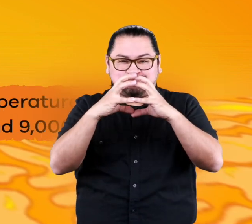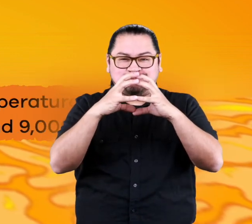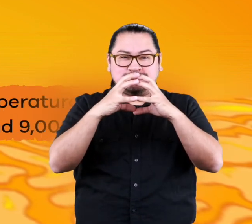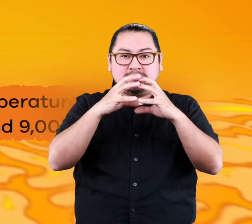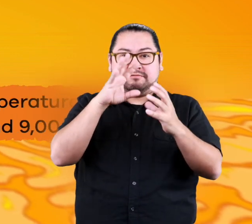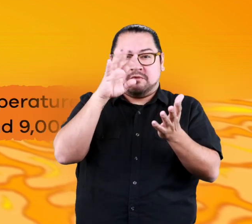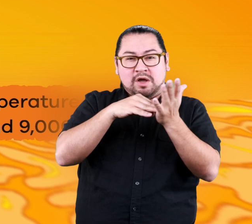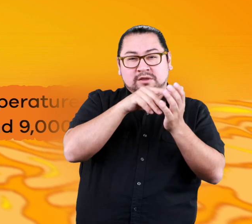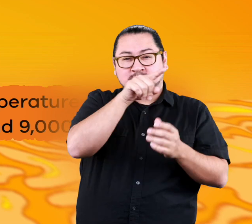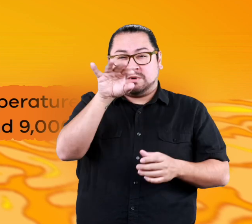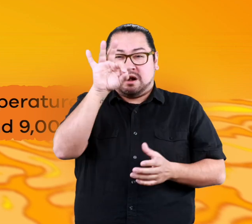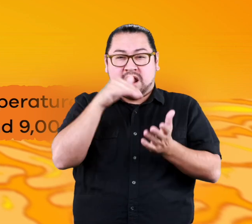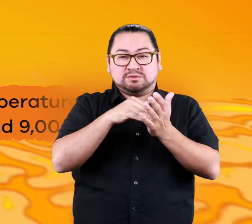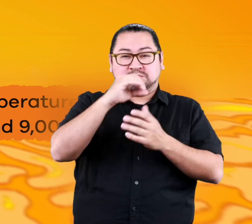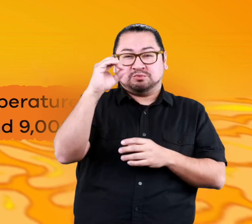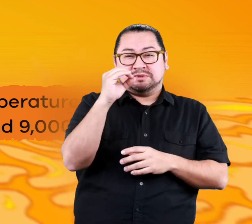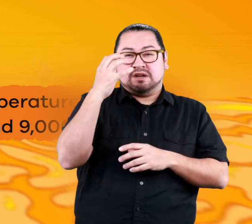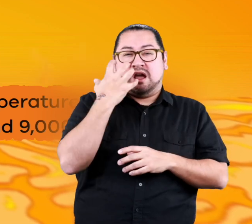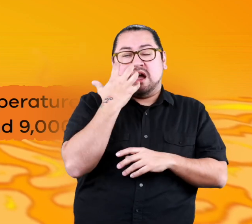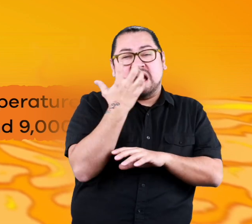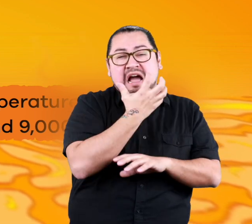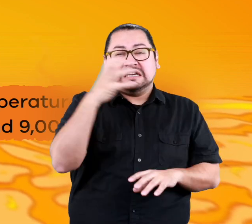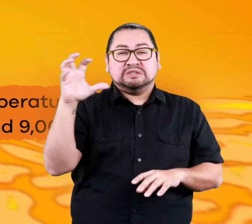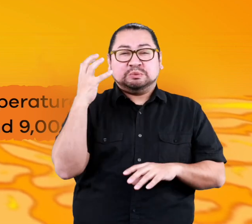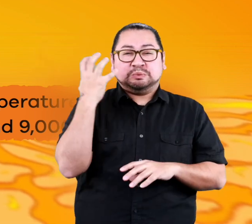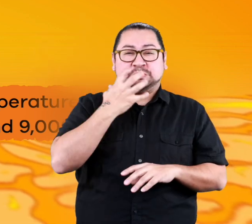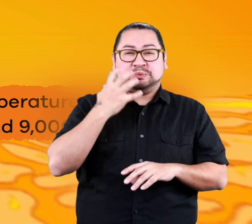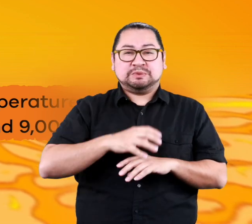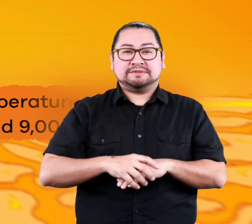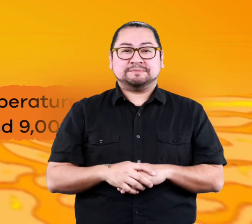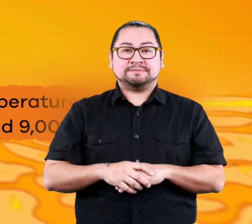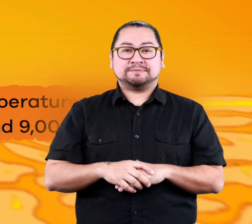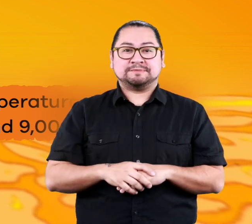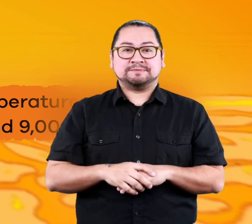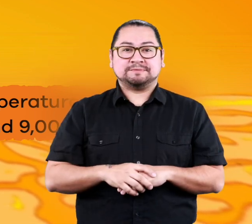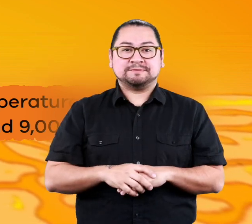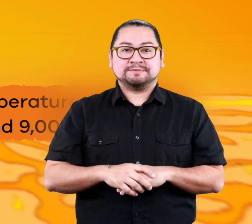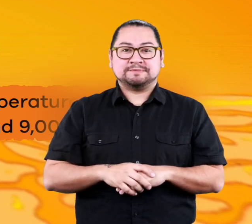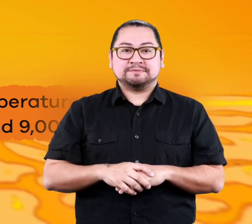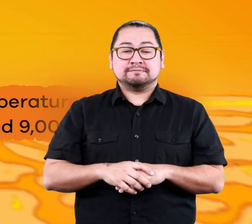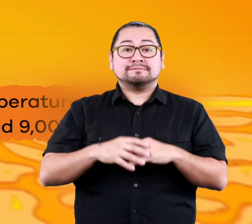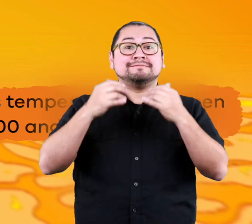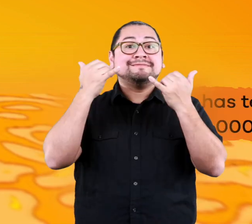temperatures between 4000 and 9000 degrees.